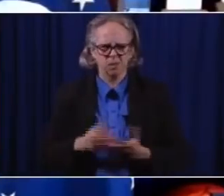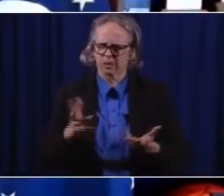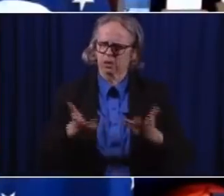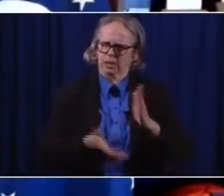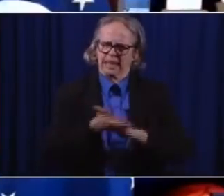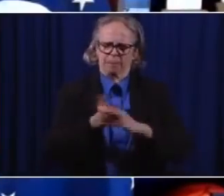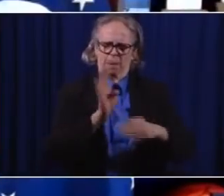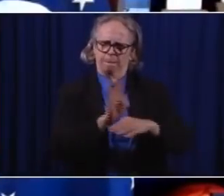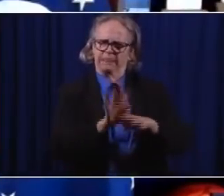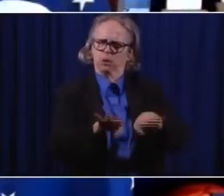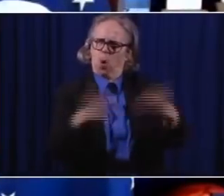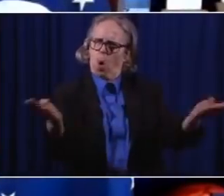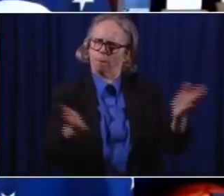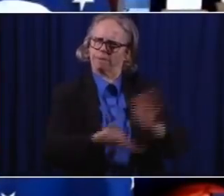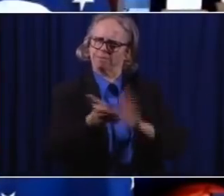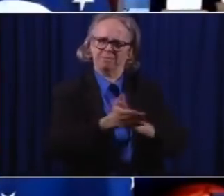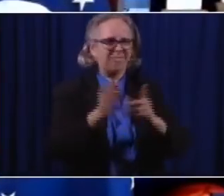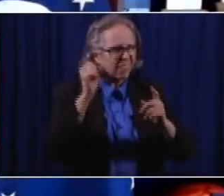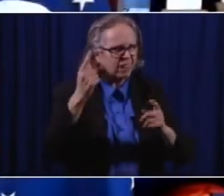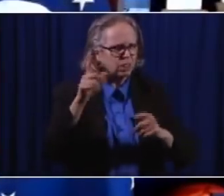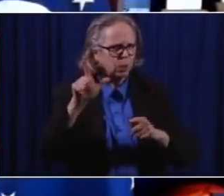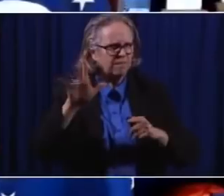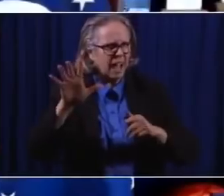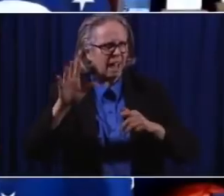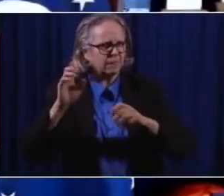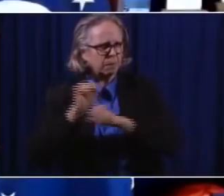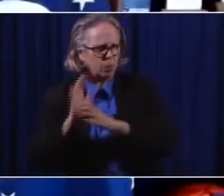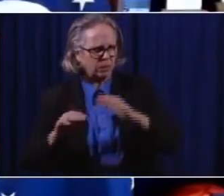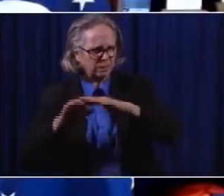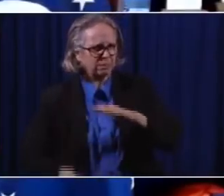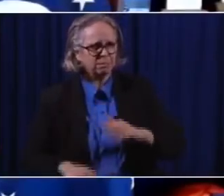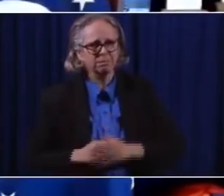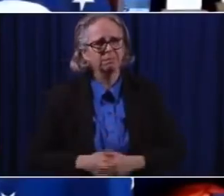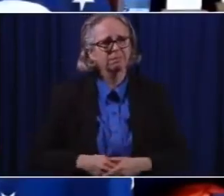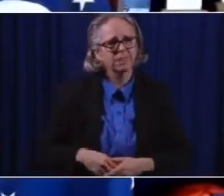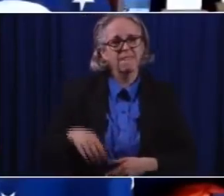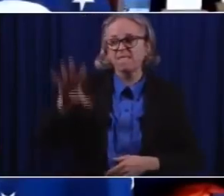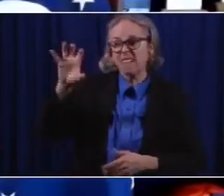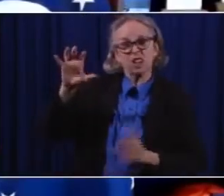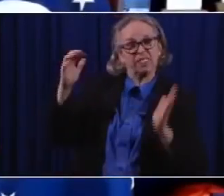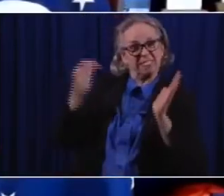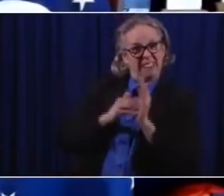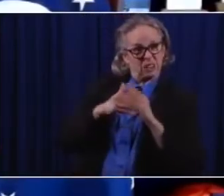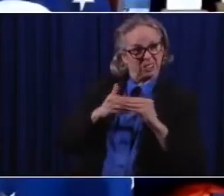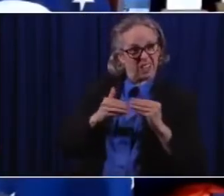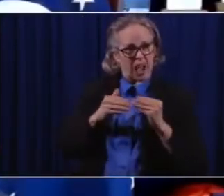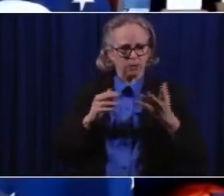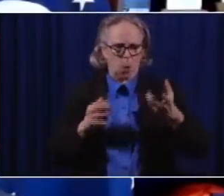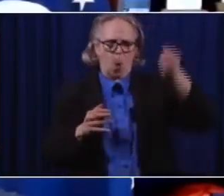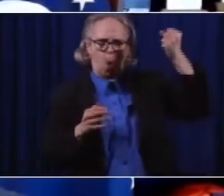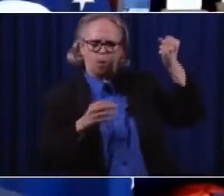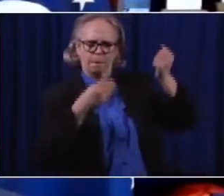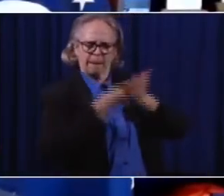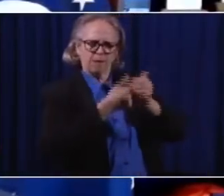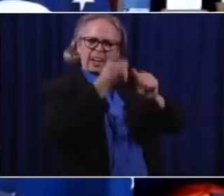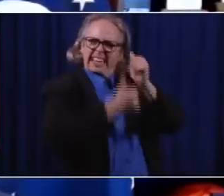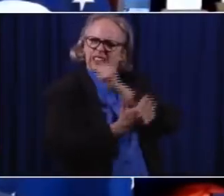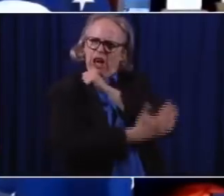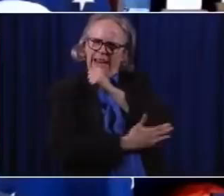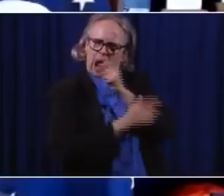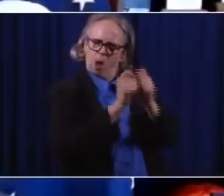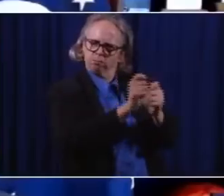forward. We set aside $500,000 per county so that it wasn't so that every county got a chance to